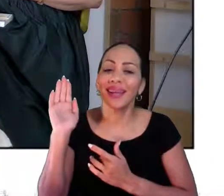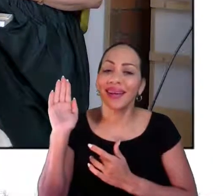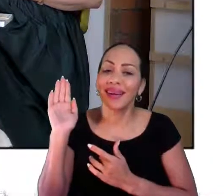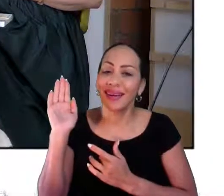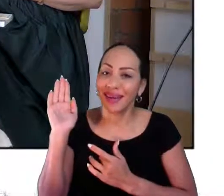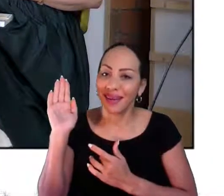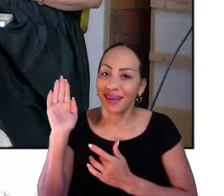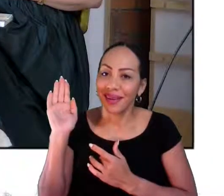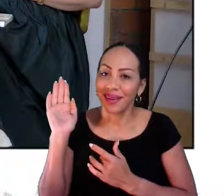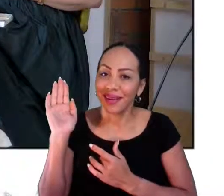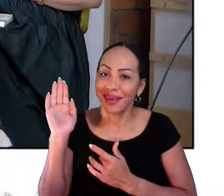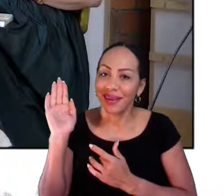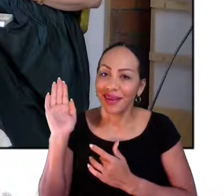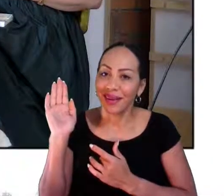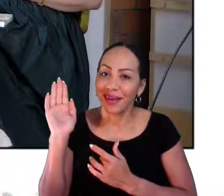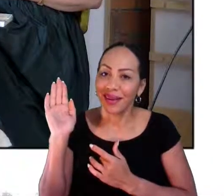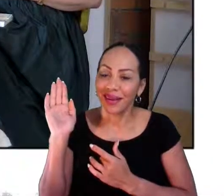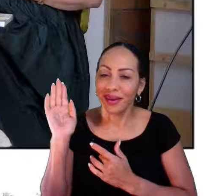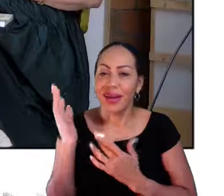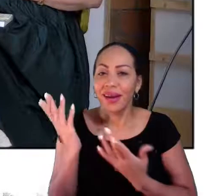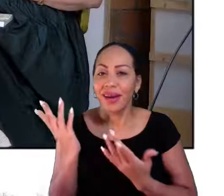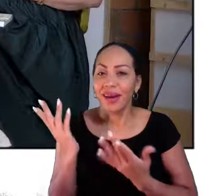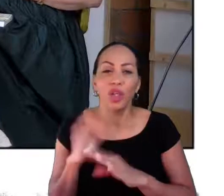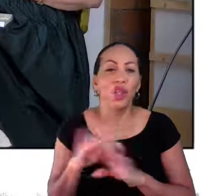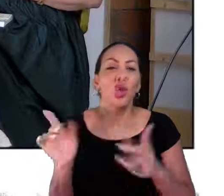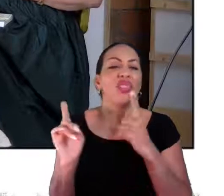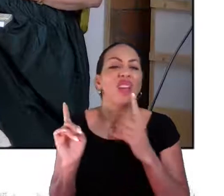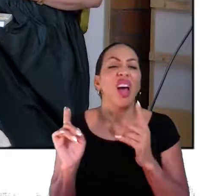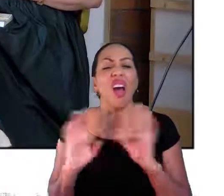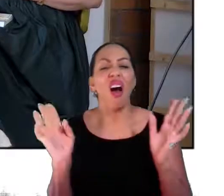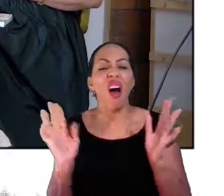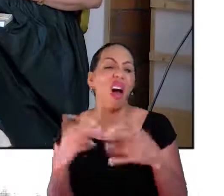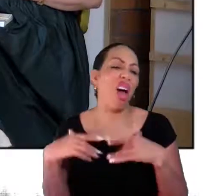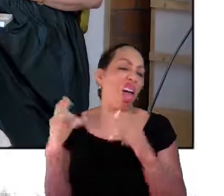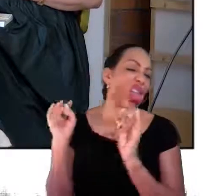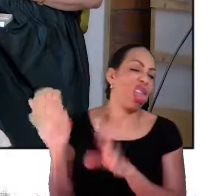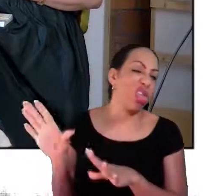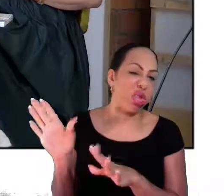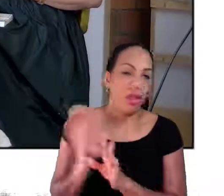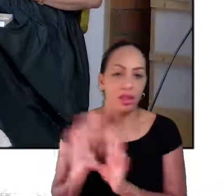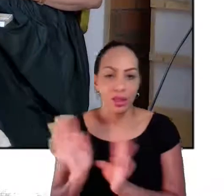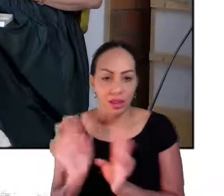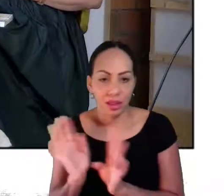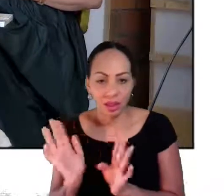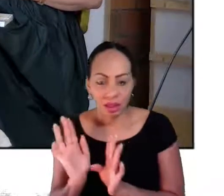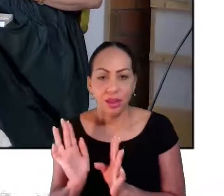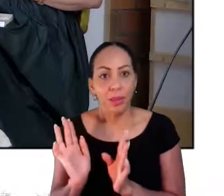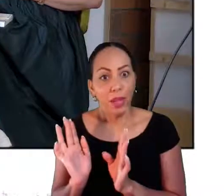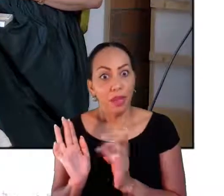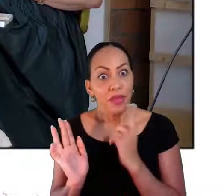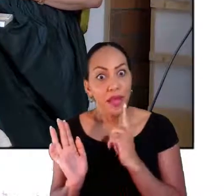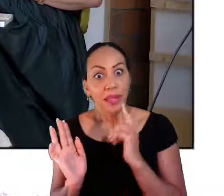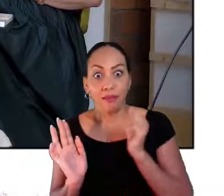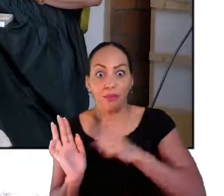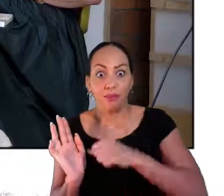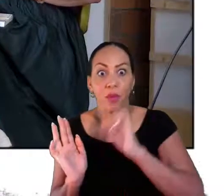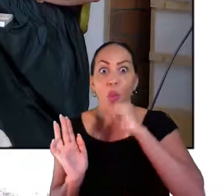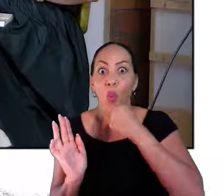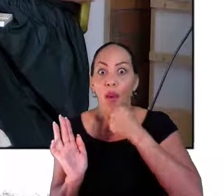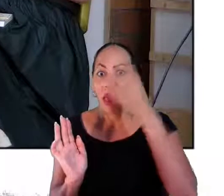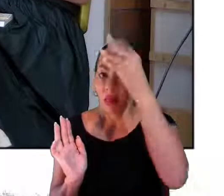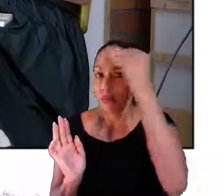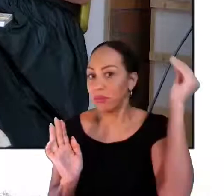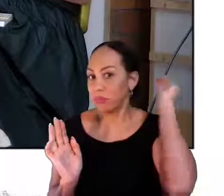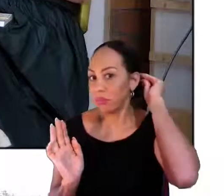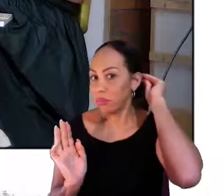just let yourself off the hook for it as well at the same time. I think ones that blend those two elements together, I think is really, really useful in this kind